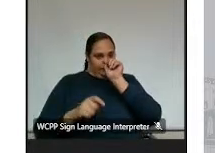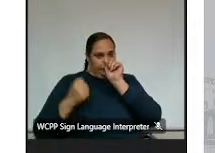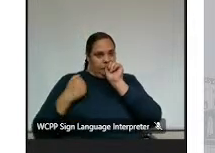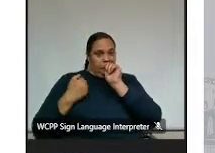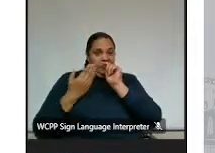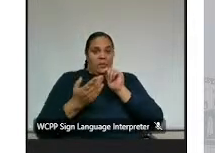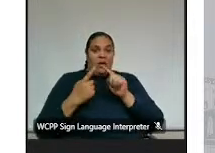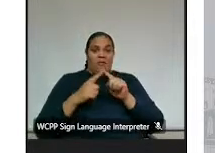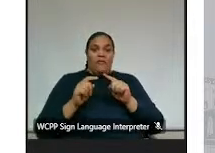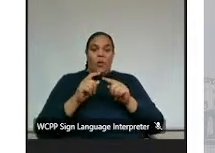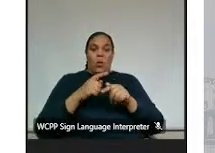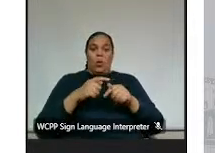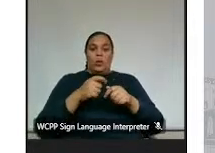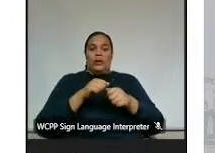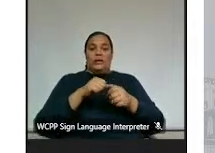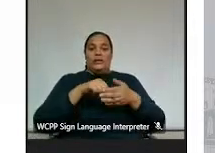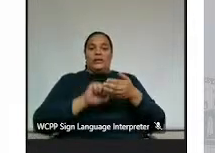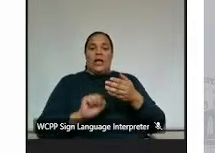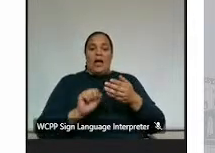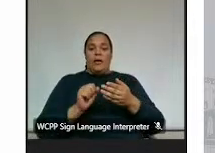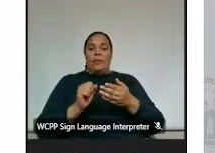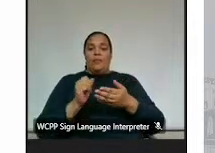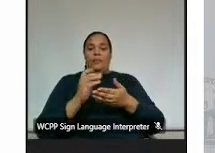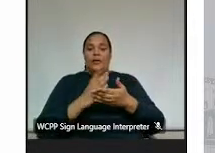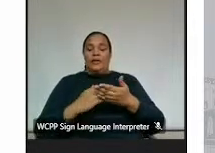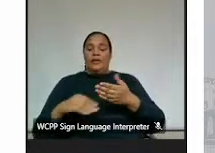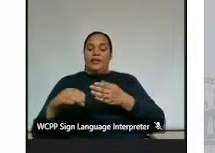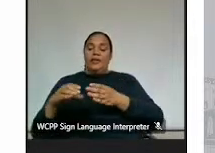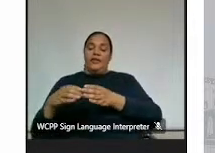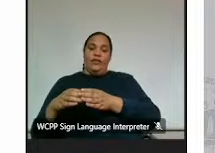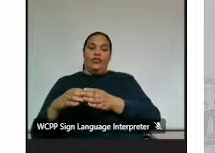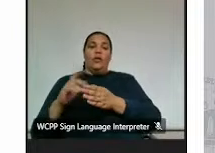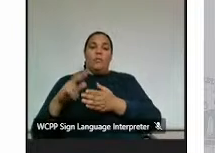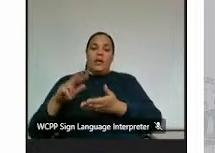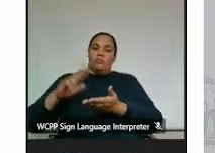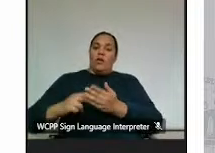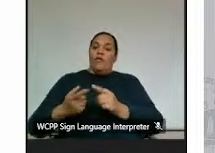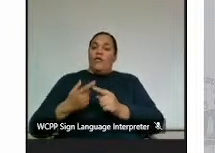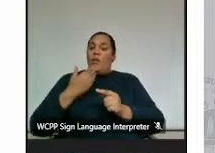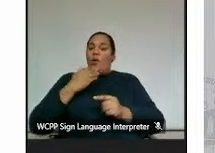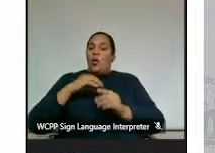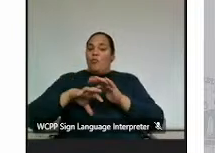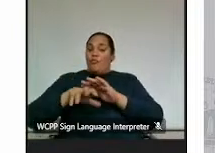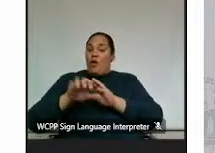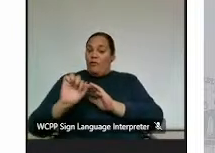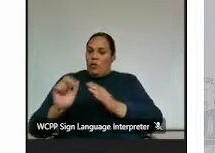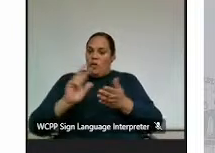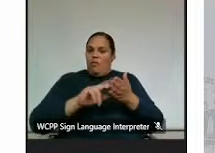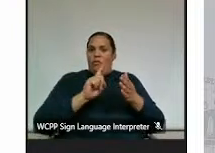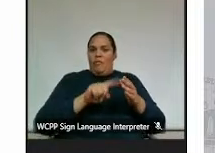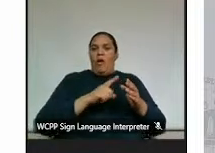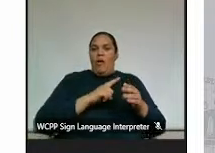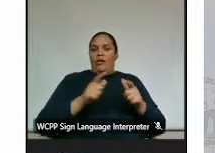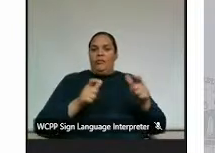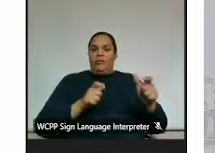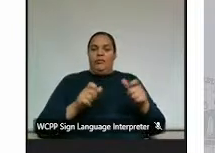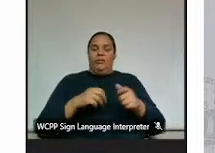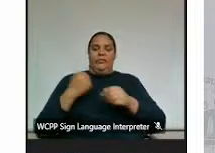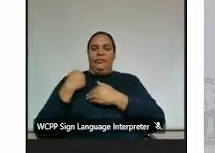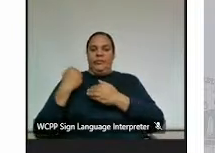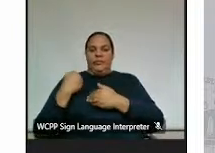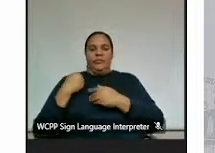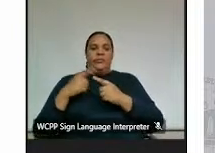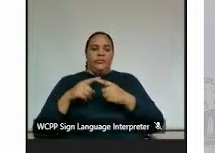Applications for subdivisions and land use changes must be approved by province in relation to the safety and operation of